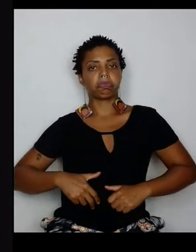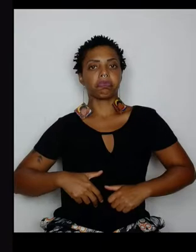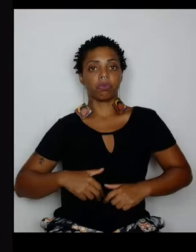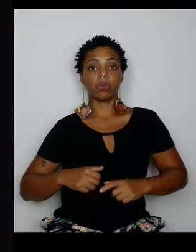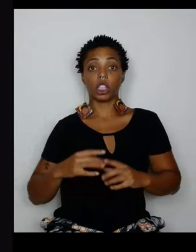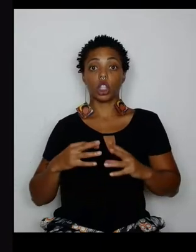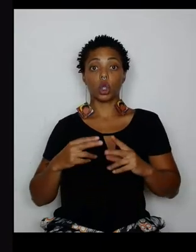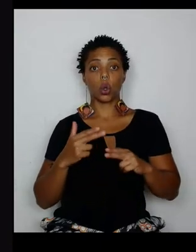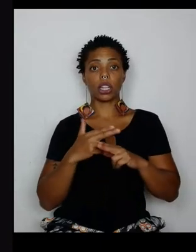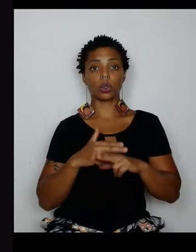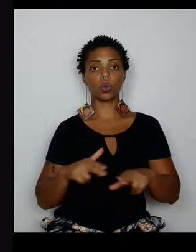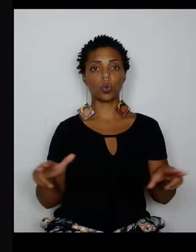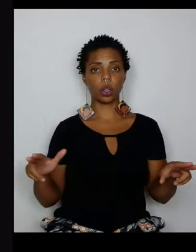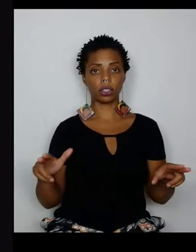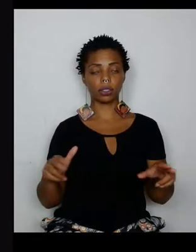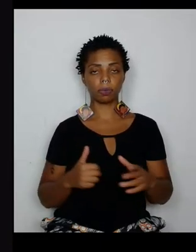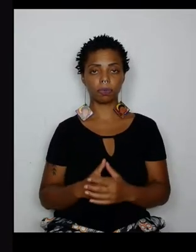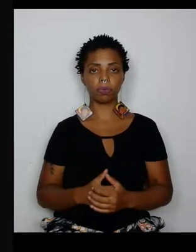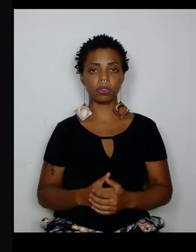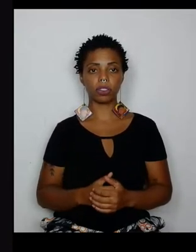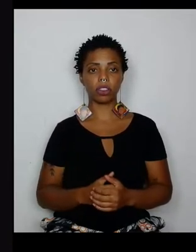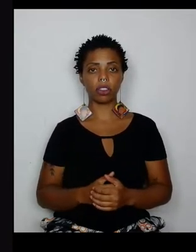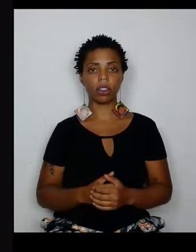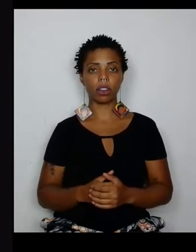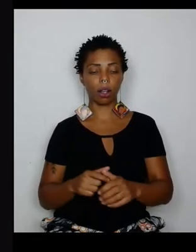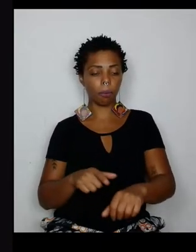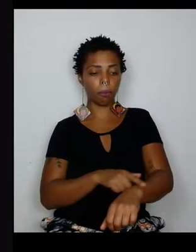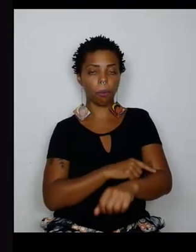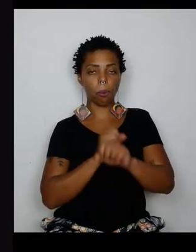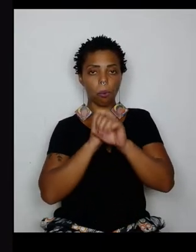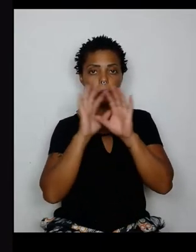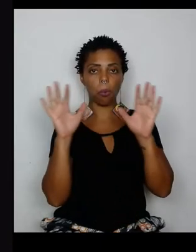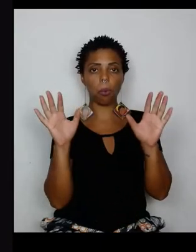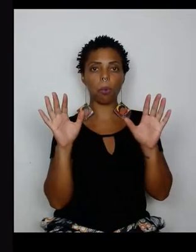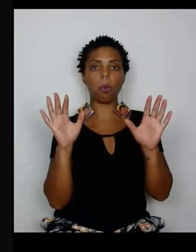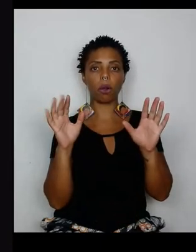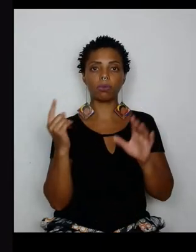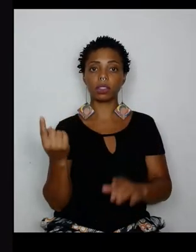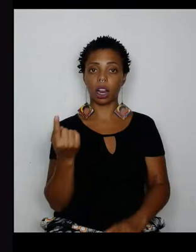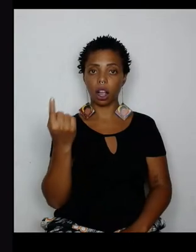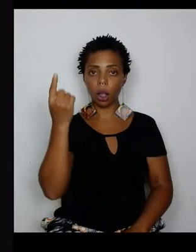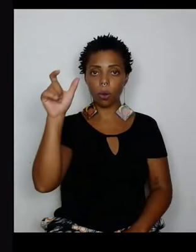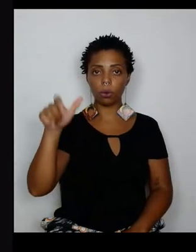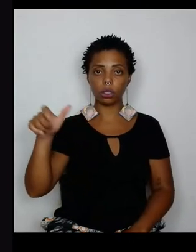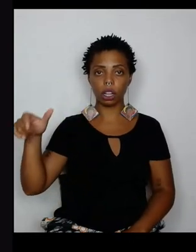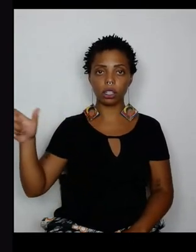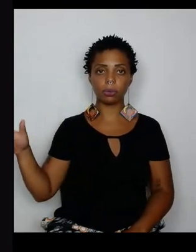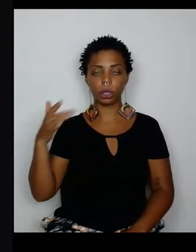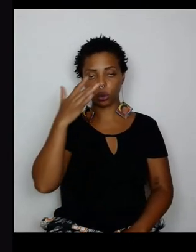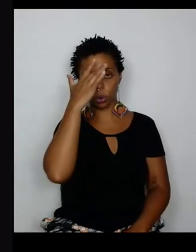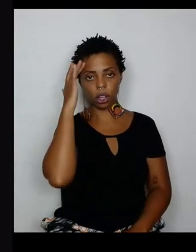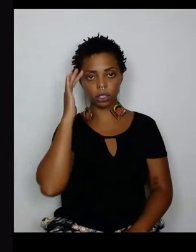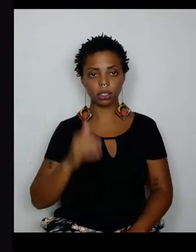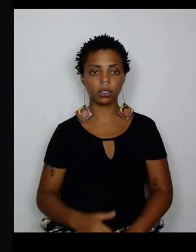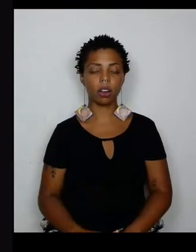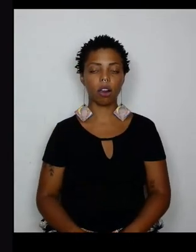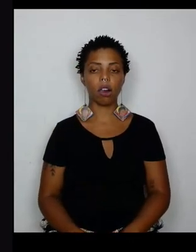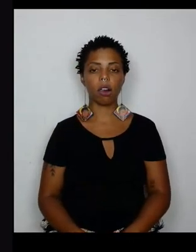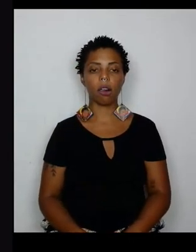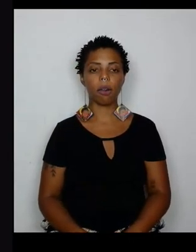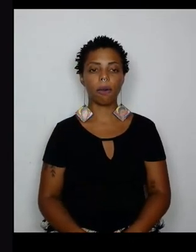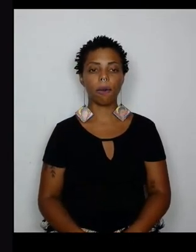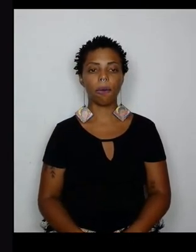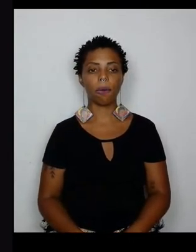was clear they were tall and flowing they had tall they were tall and had flowing